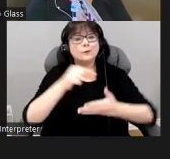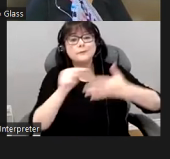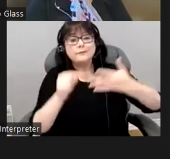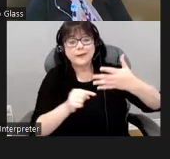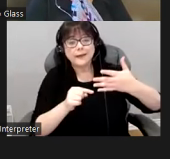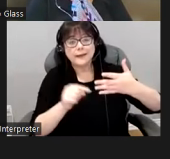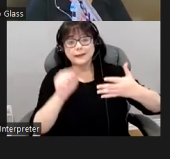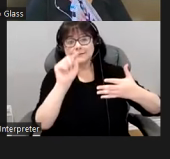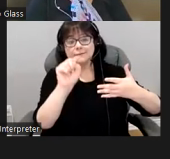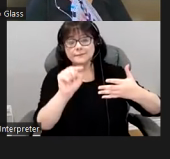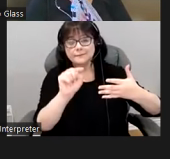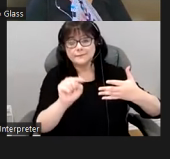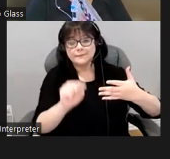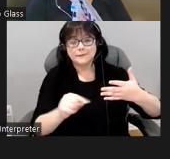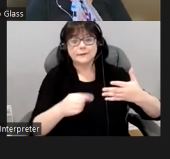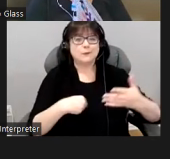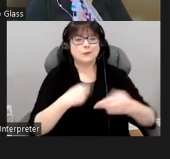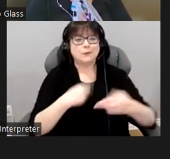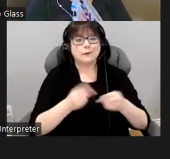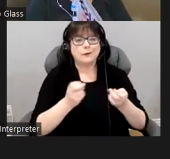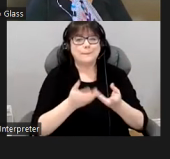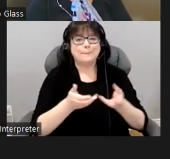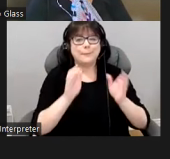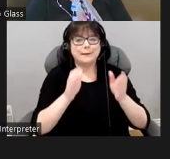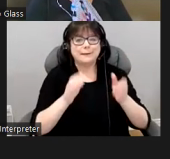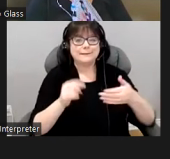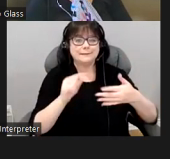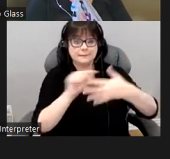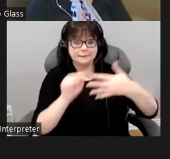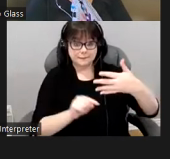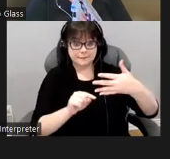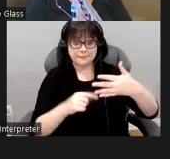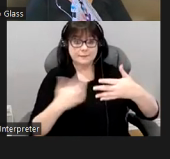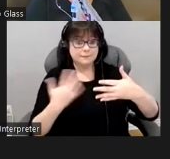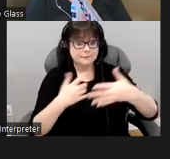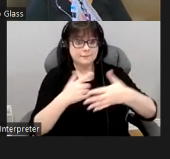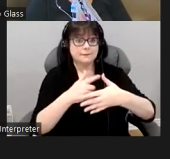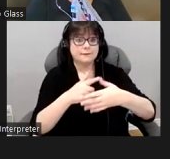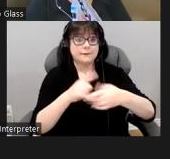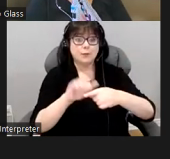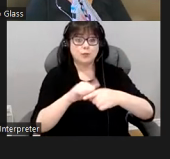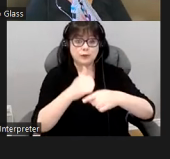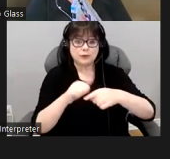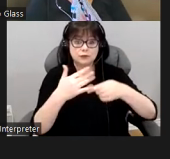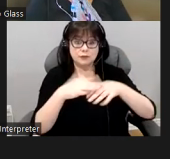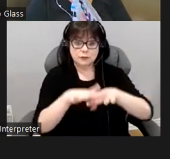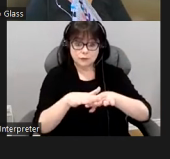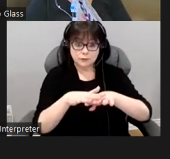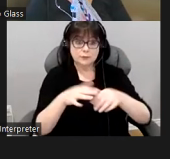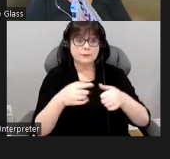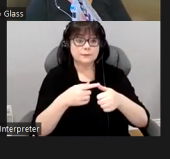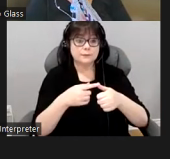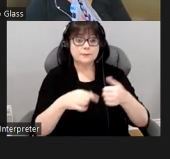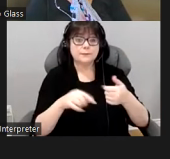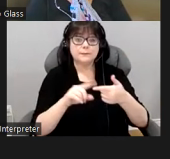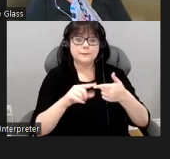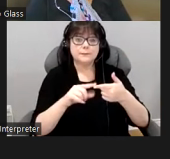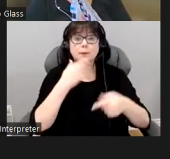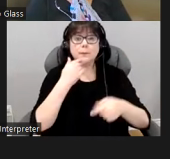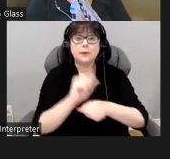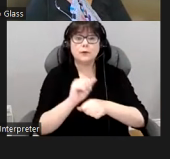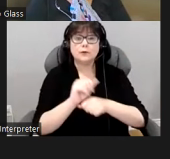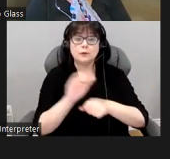of affectionately call them. And those are apprenticeship integration, Better Jobs Ontario